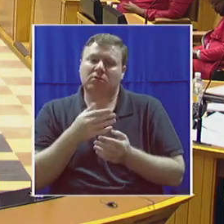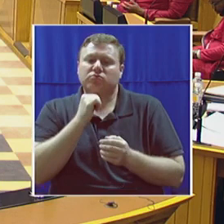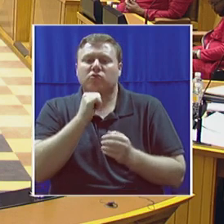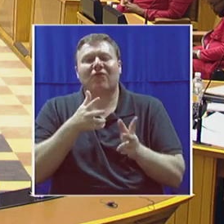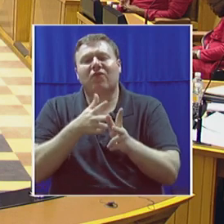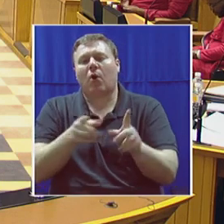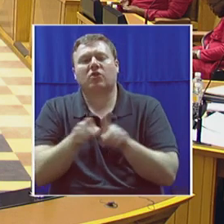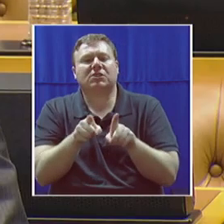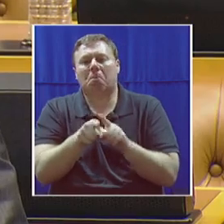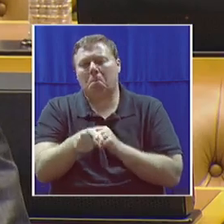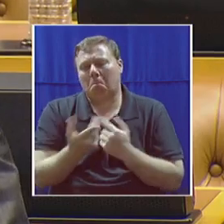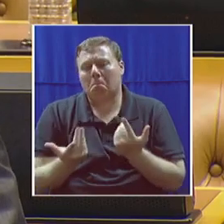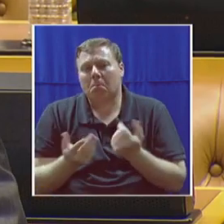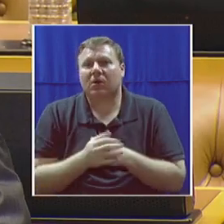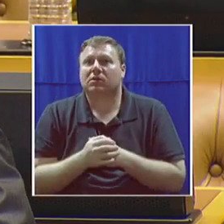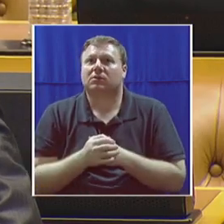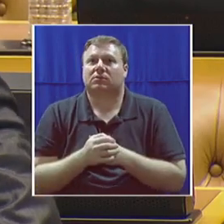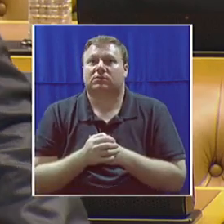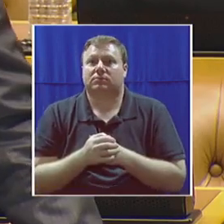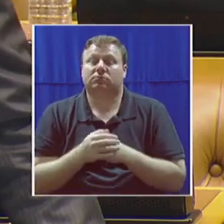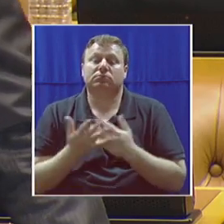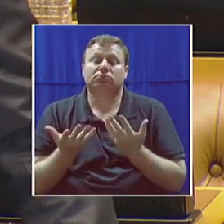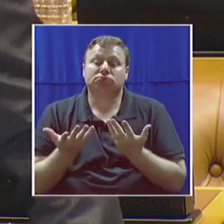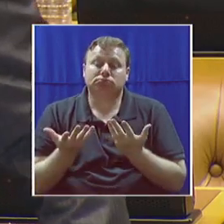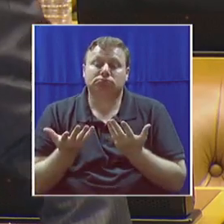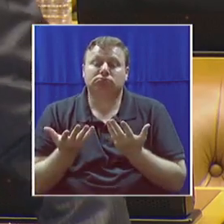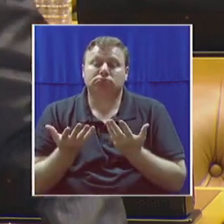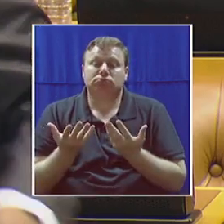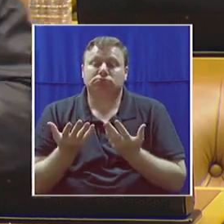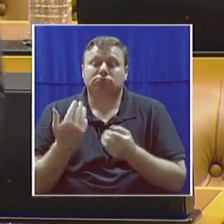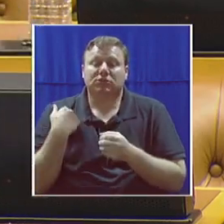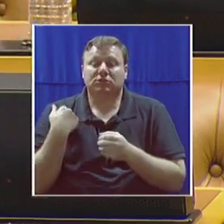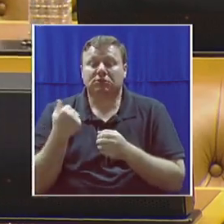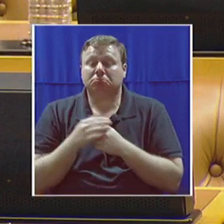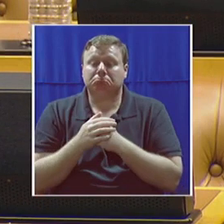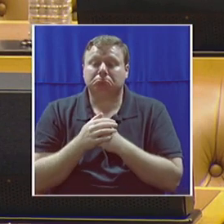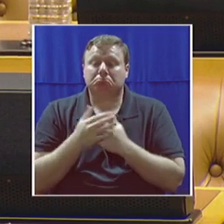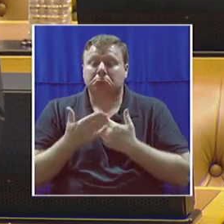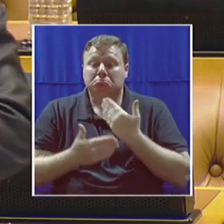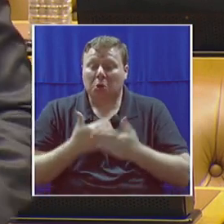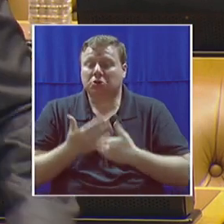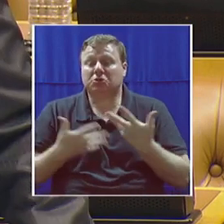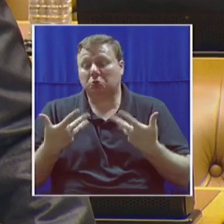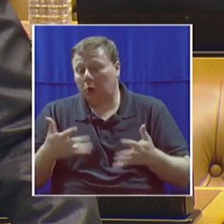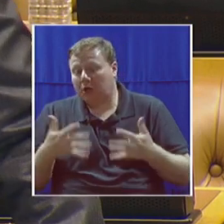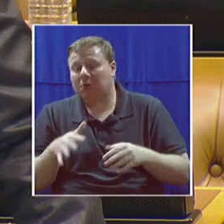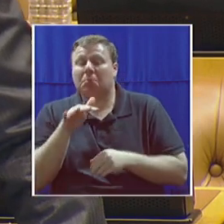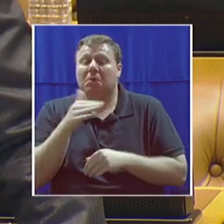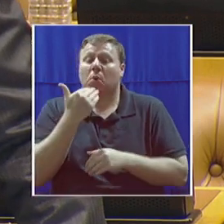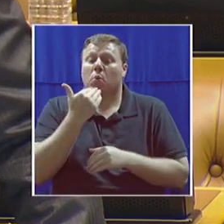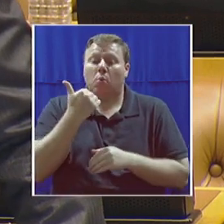Minister there are processes already in the legislation for those who want